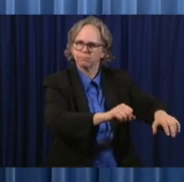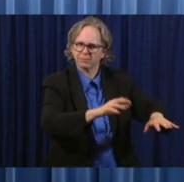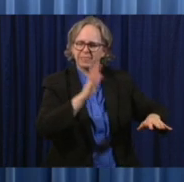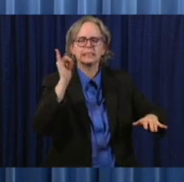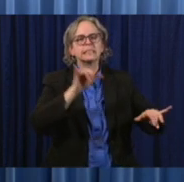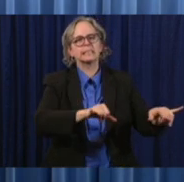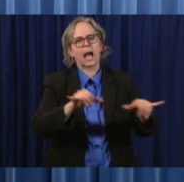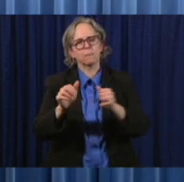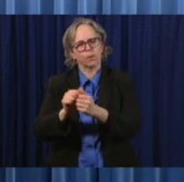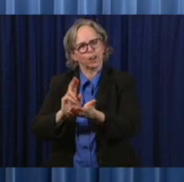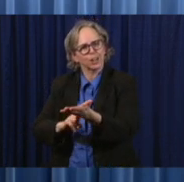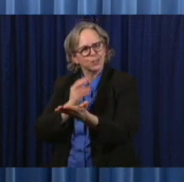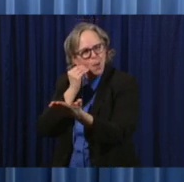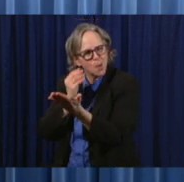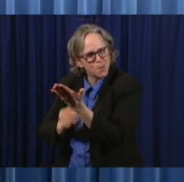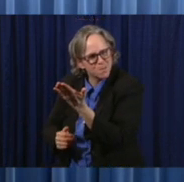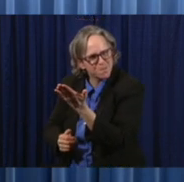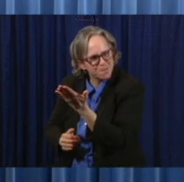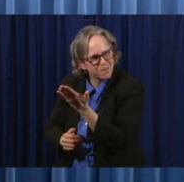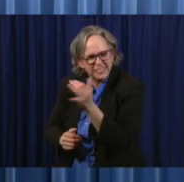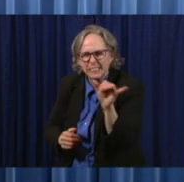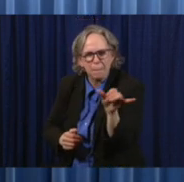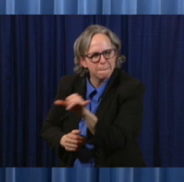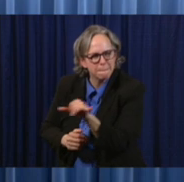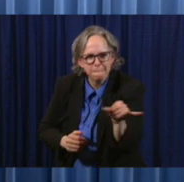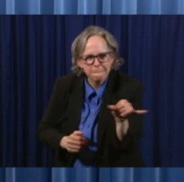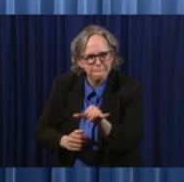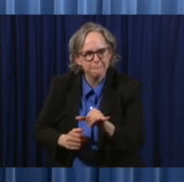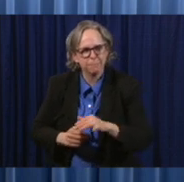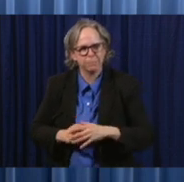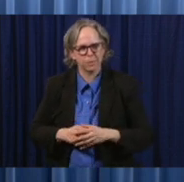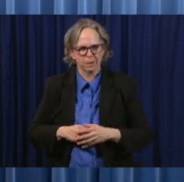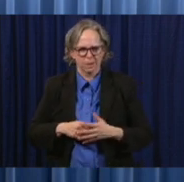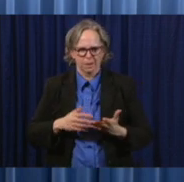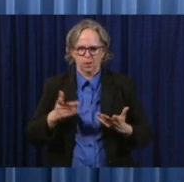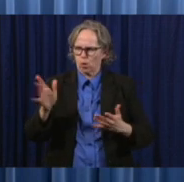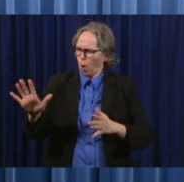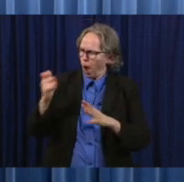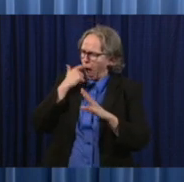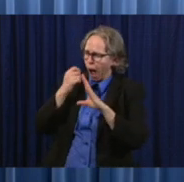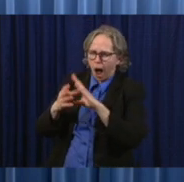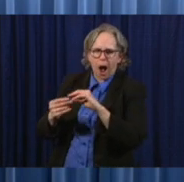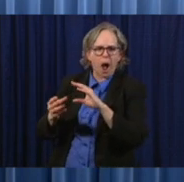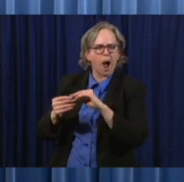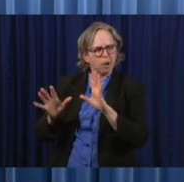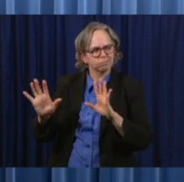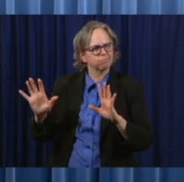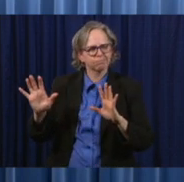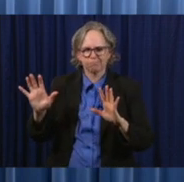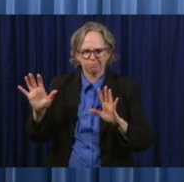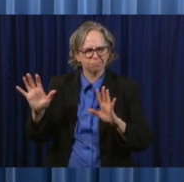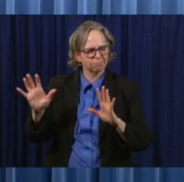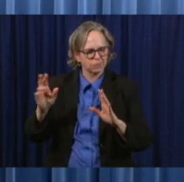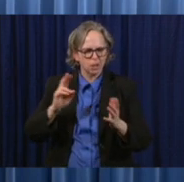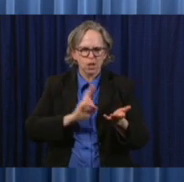And so, you know, your message that, you know, nursing homes being